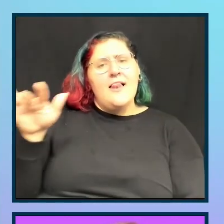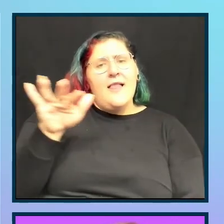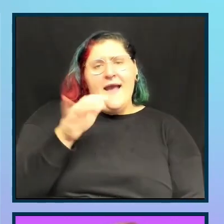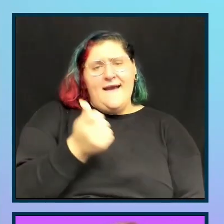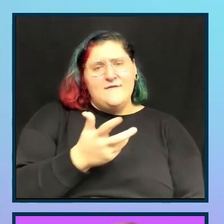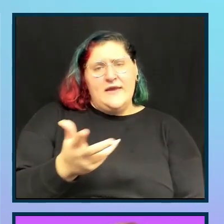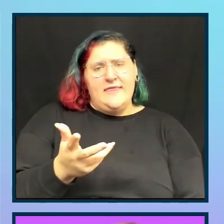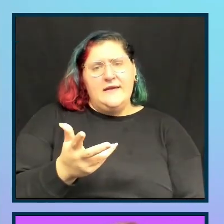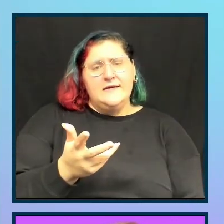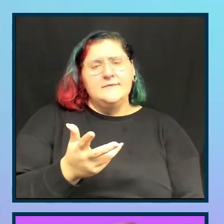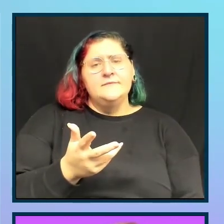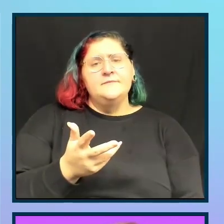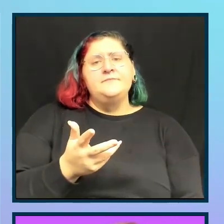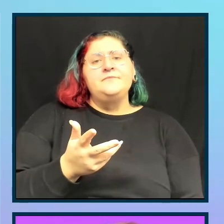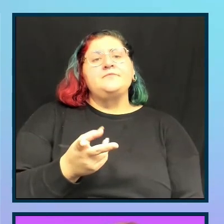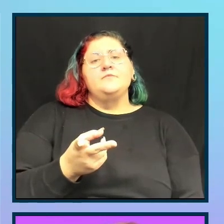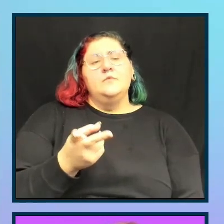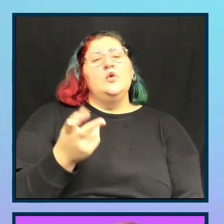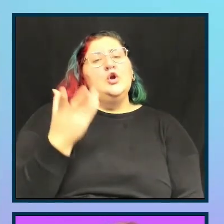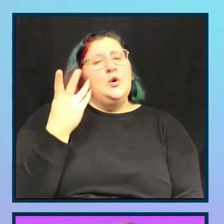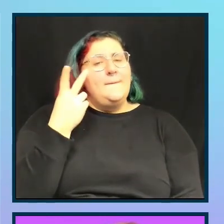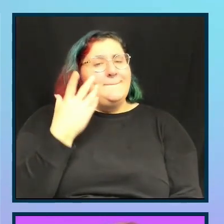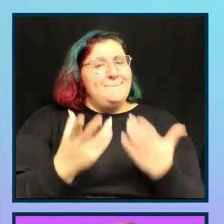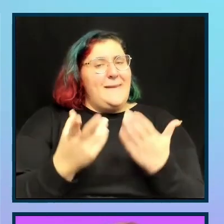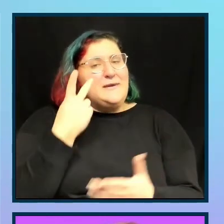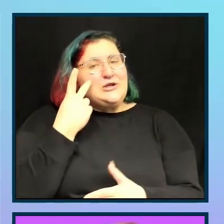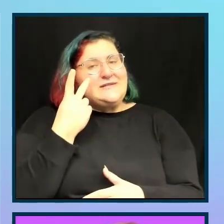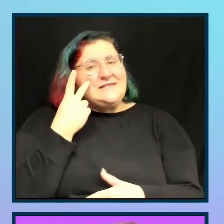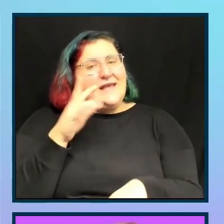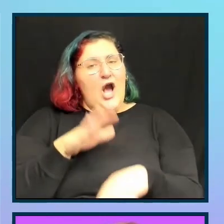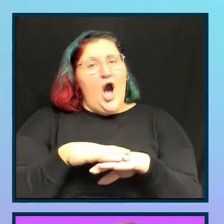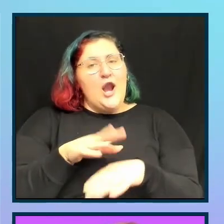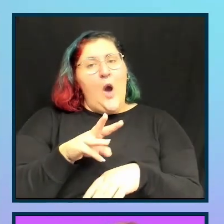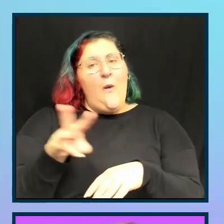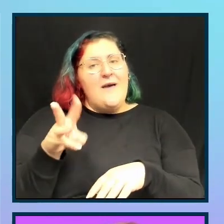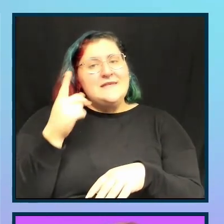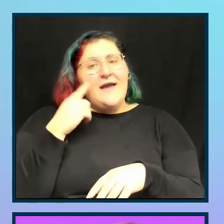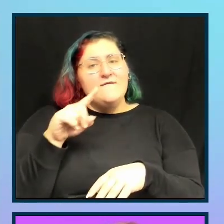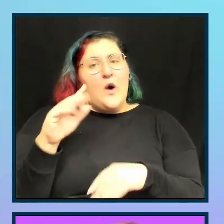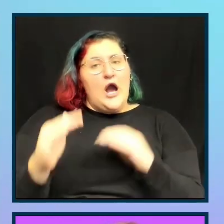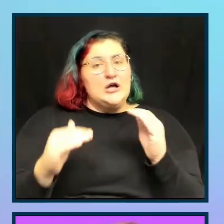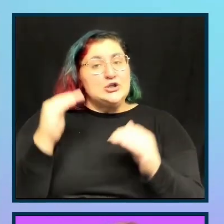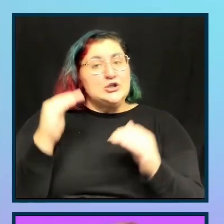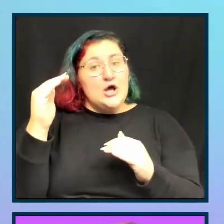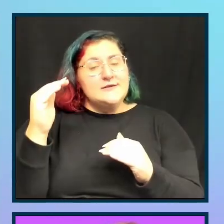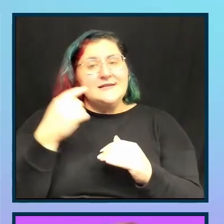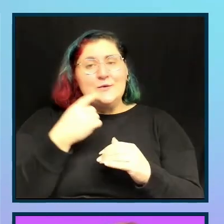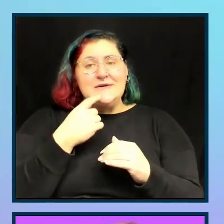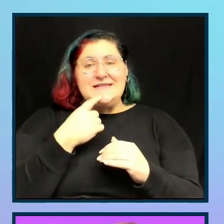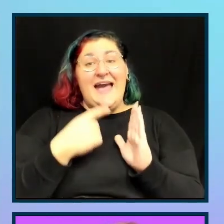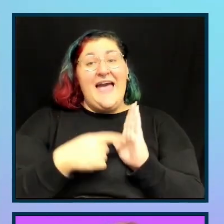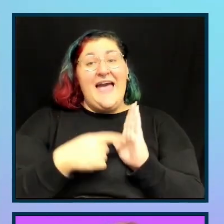lower age range, their motor skills aren't going to be very developed, and they prefer to use touch screens. They use iPads. Their parents